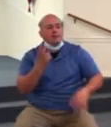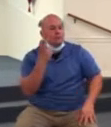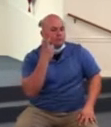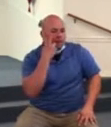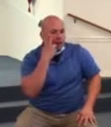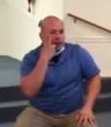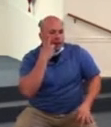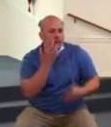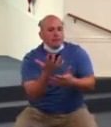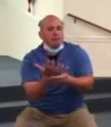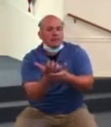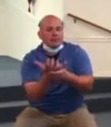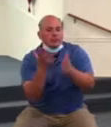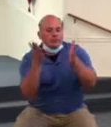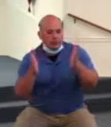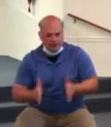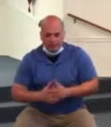35.